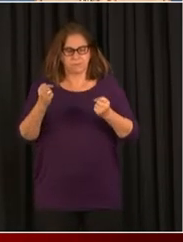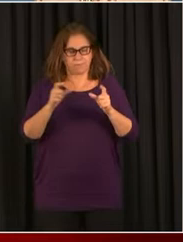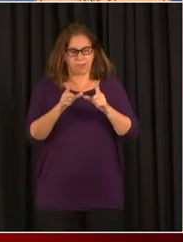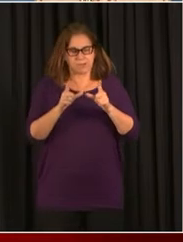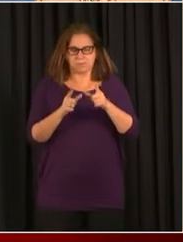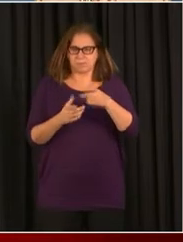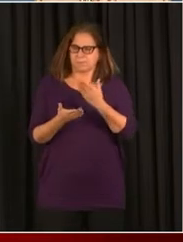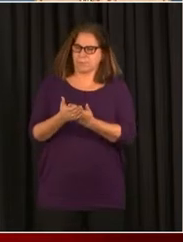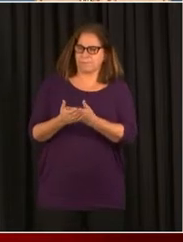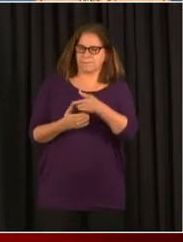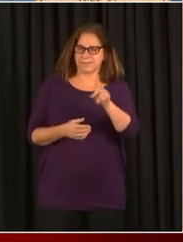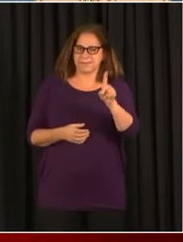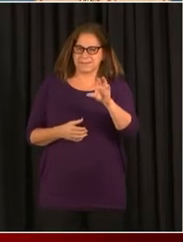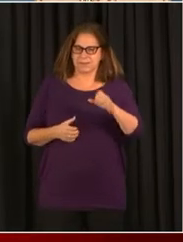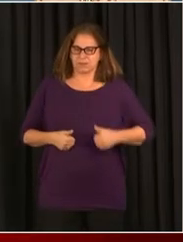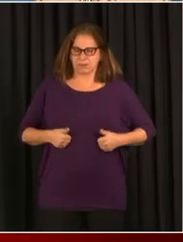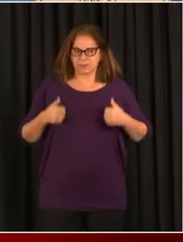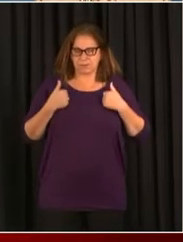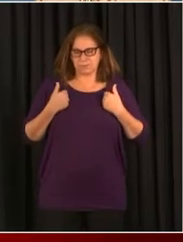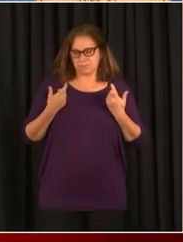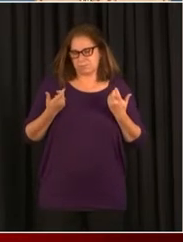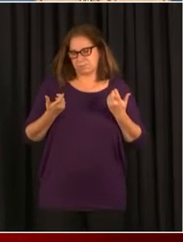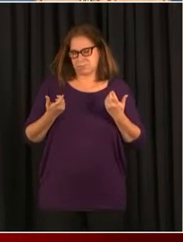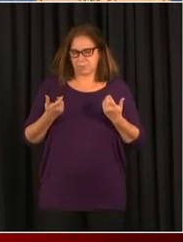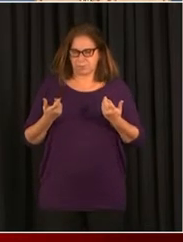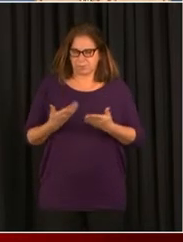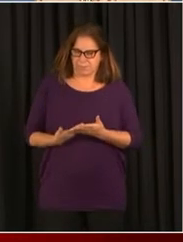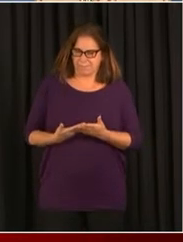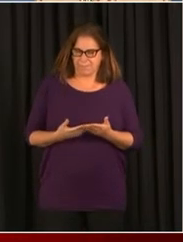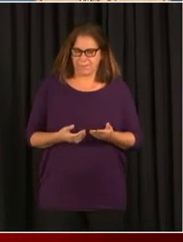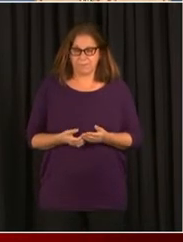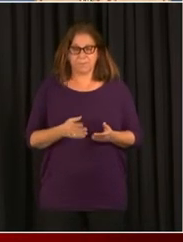out about all of the locations.